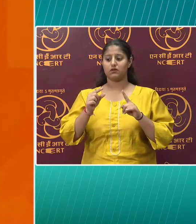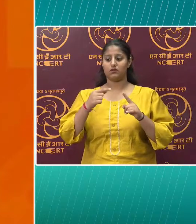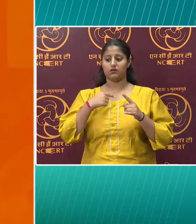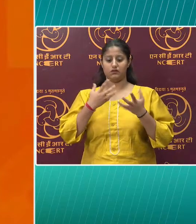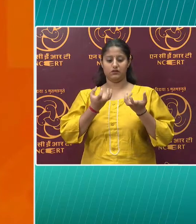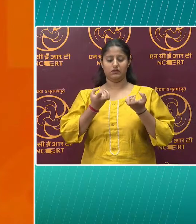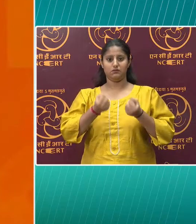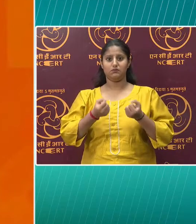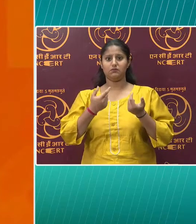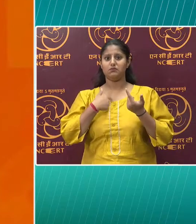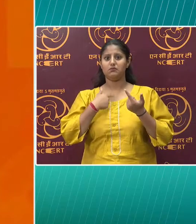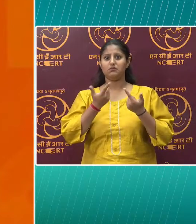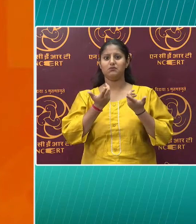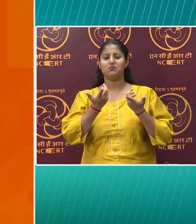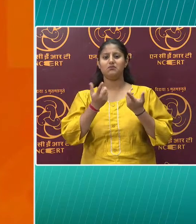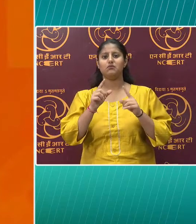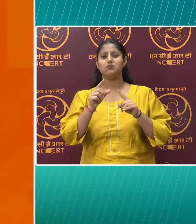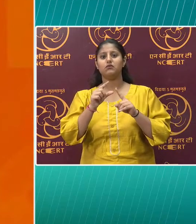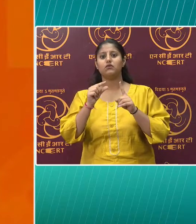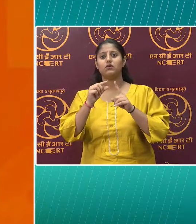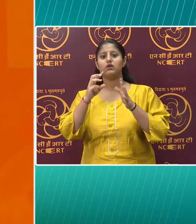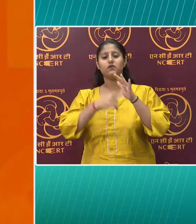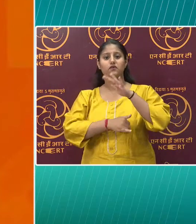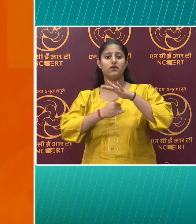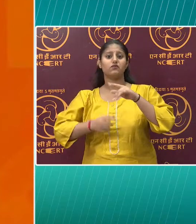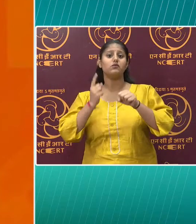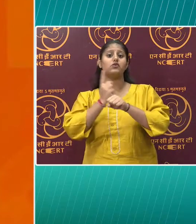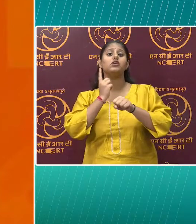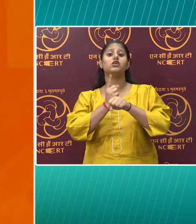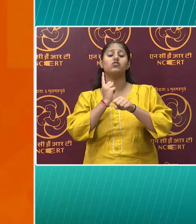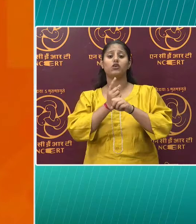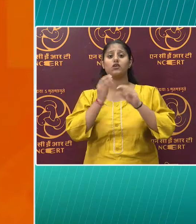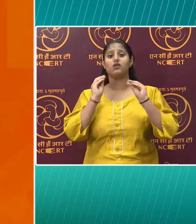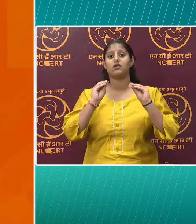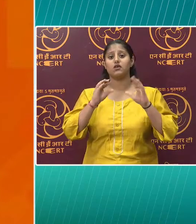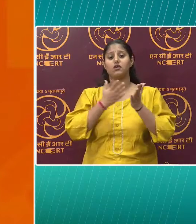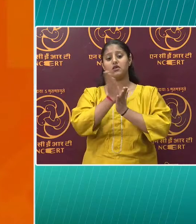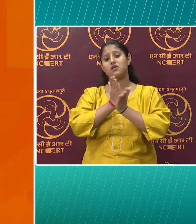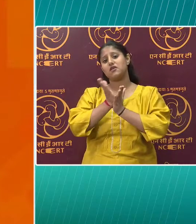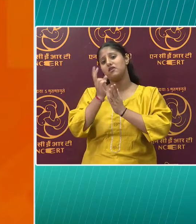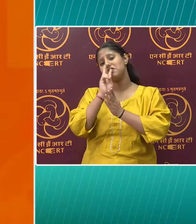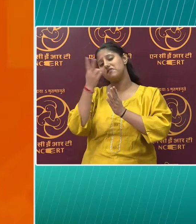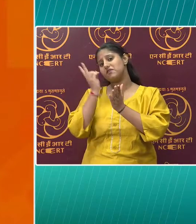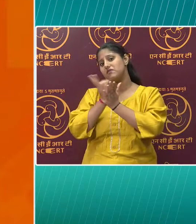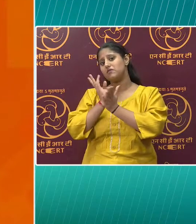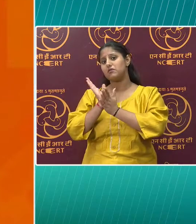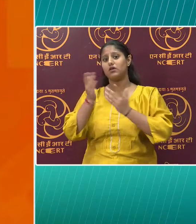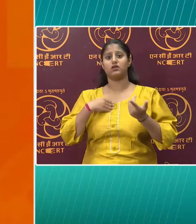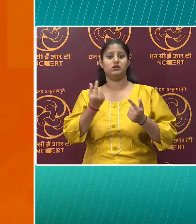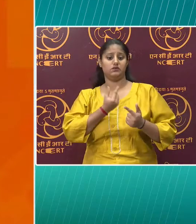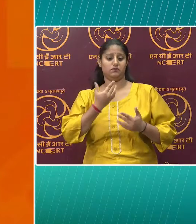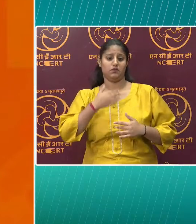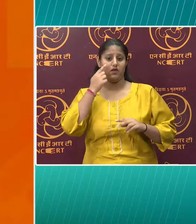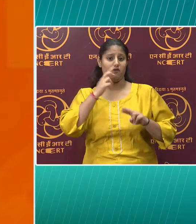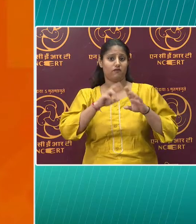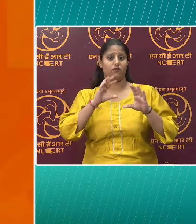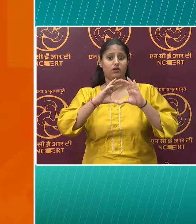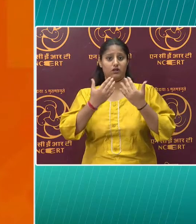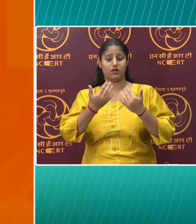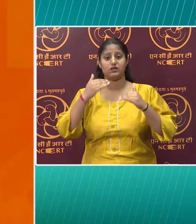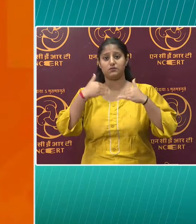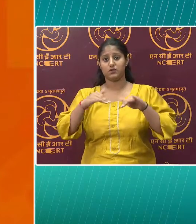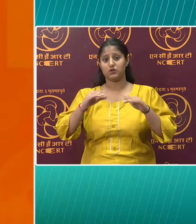to bring in is through this transformational teaching methods that we need to use to